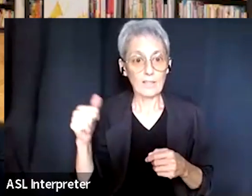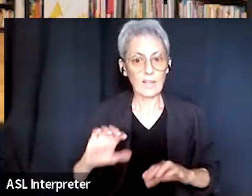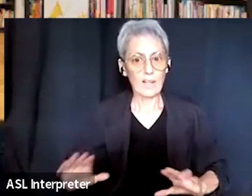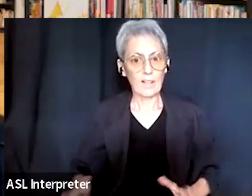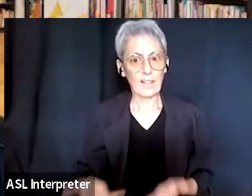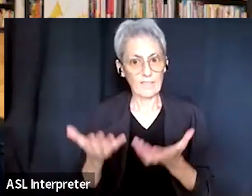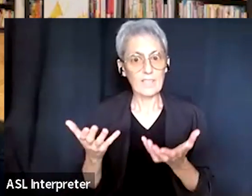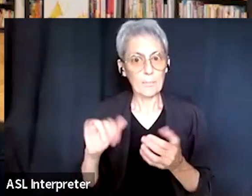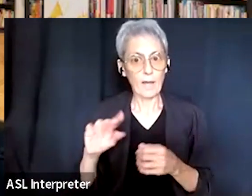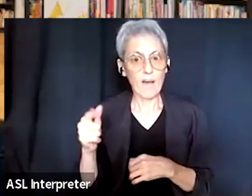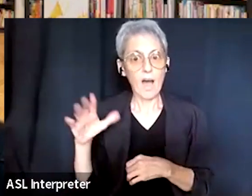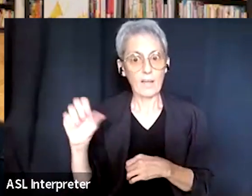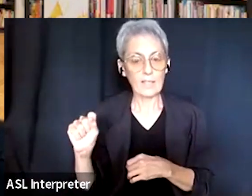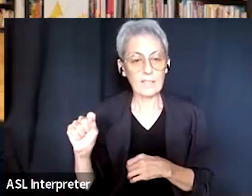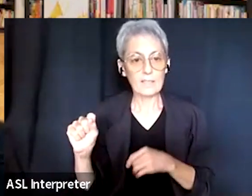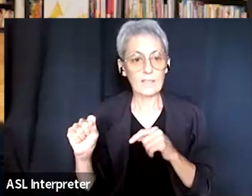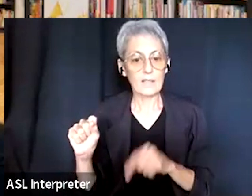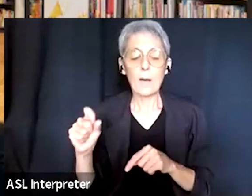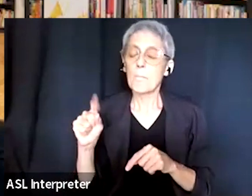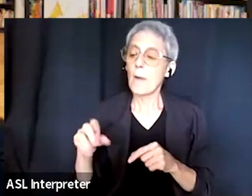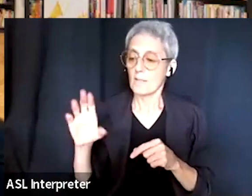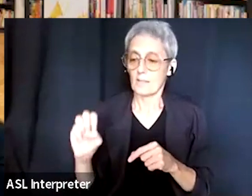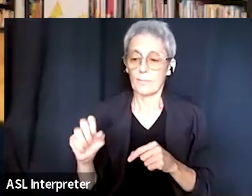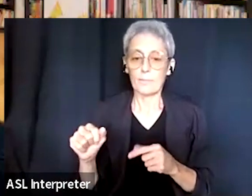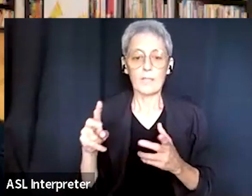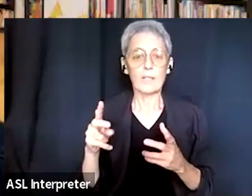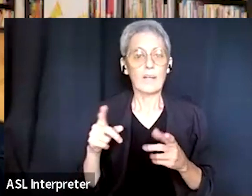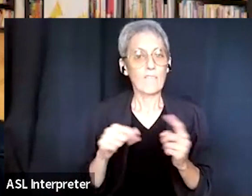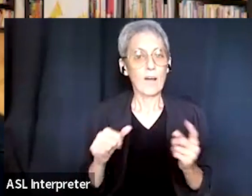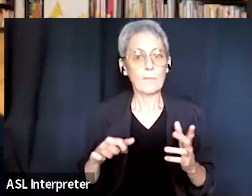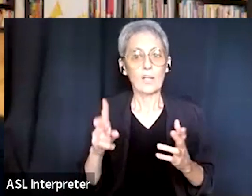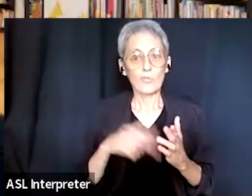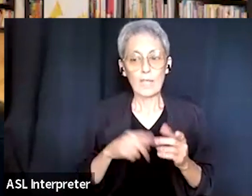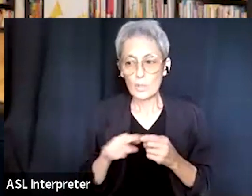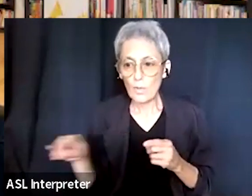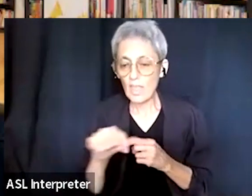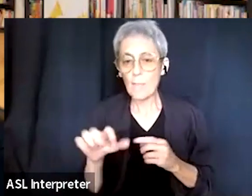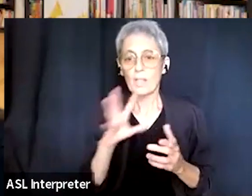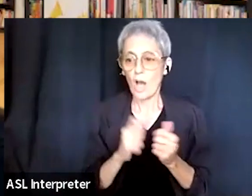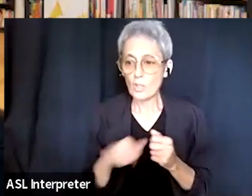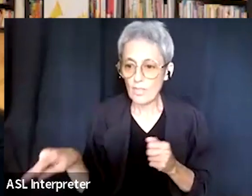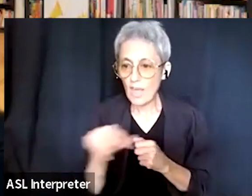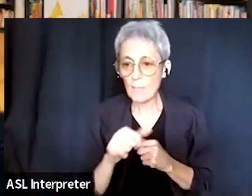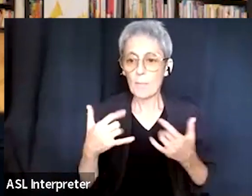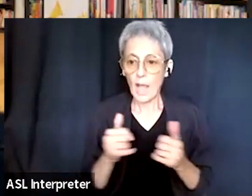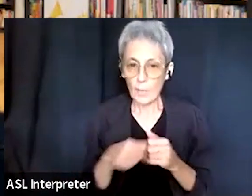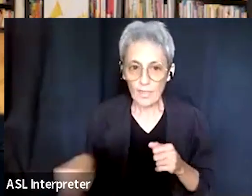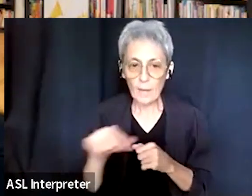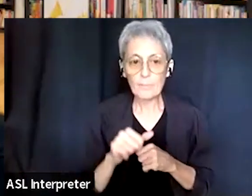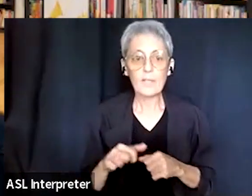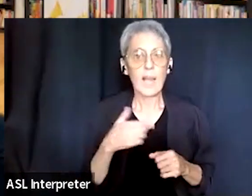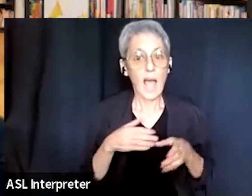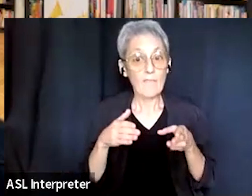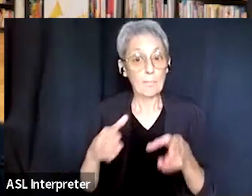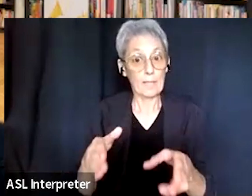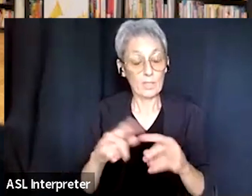that has to come on that basis of being read to, being talked to, being played with, and having the means to the ends to do that itself. I